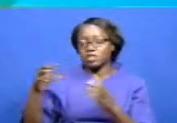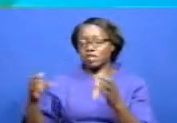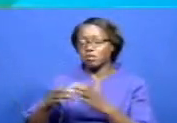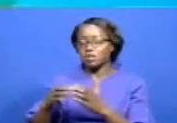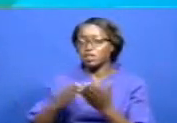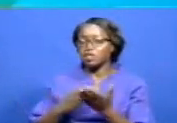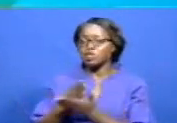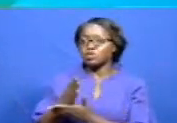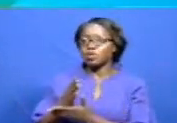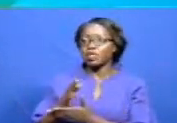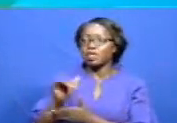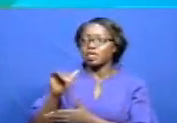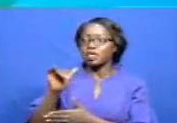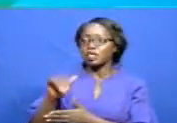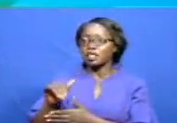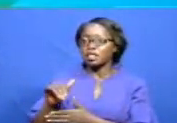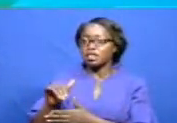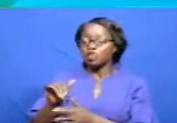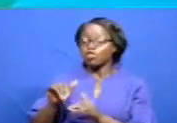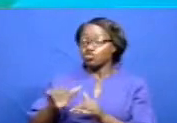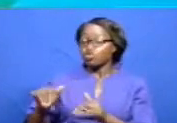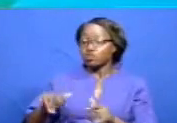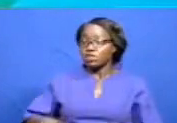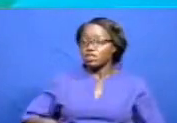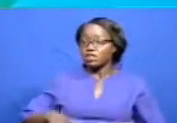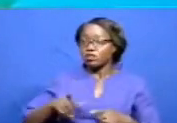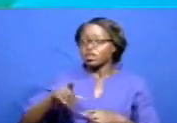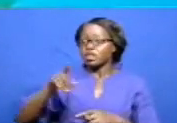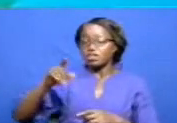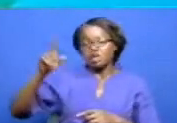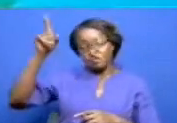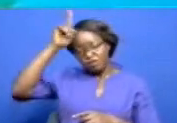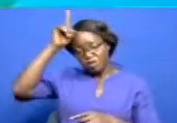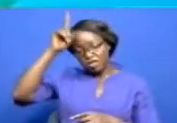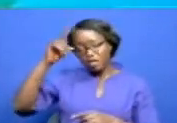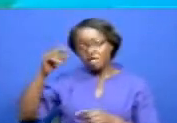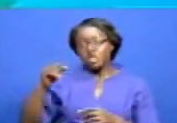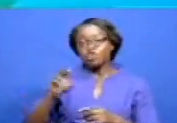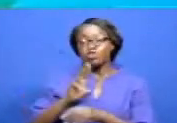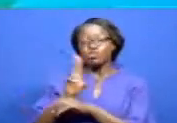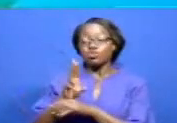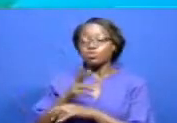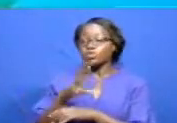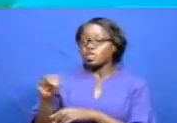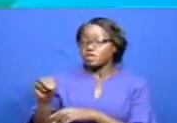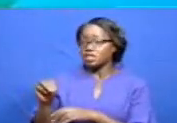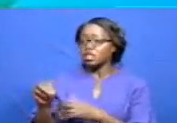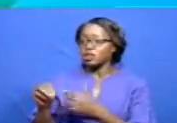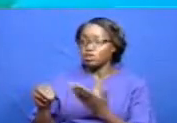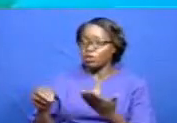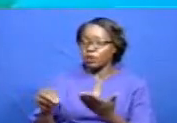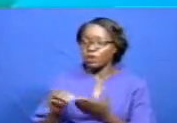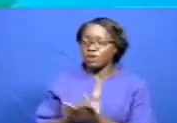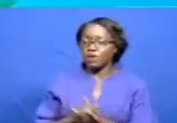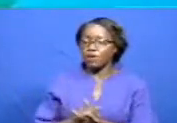that those living in remote areas are powered to utilize the service. He spoke to our reporter, Alan